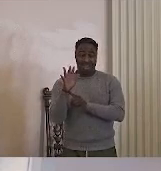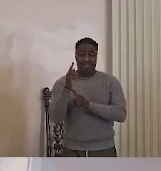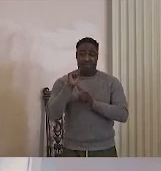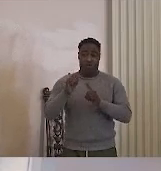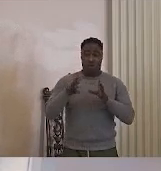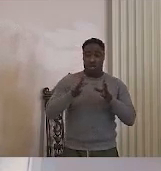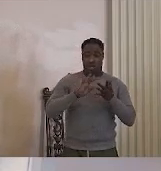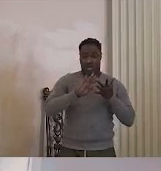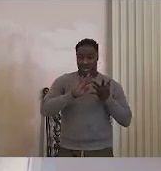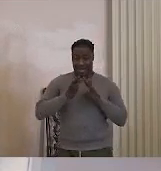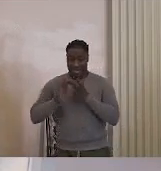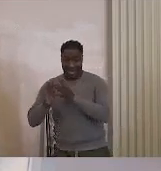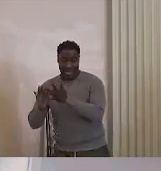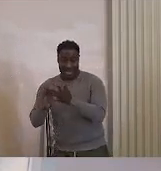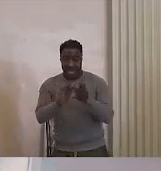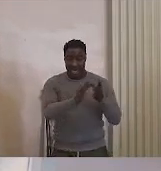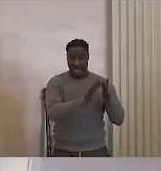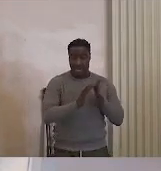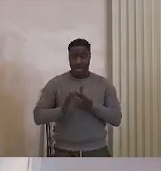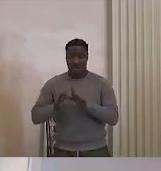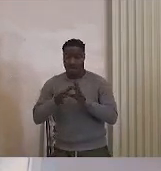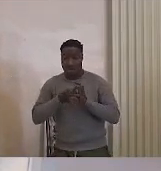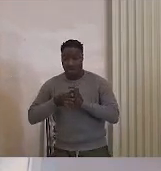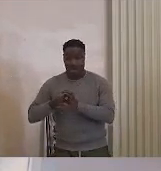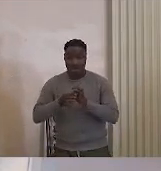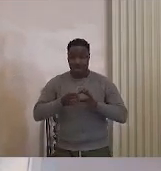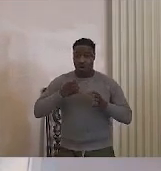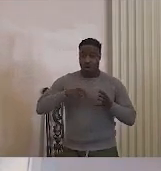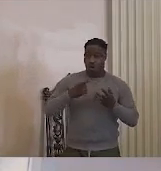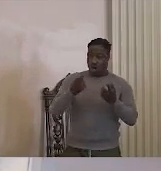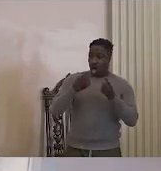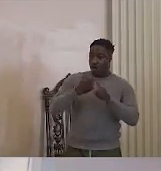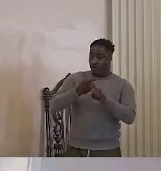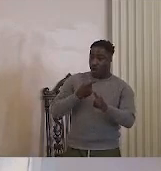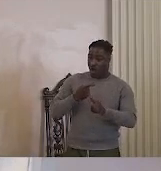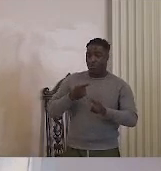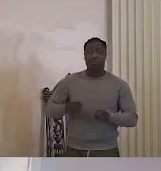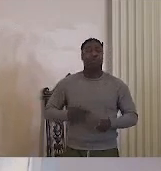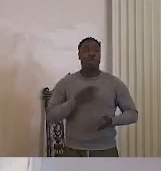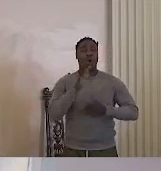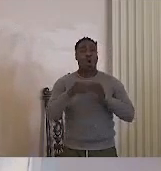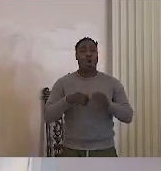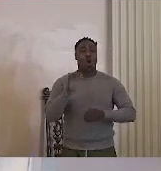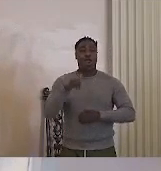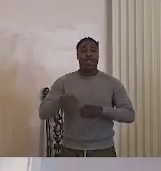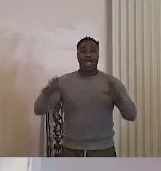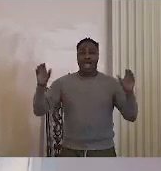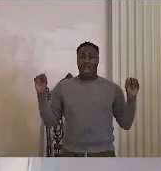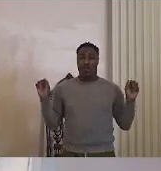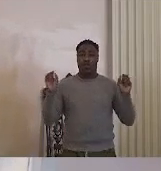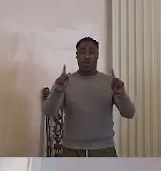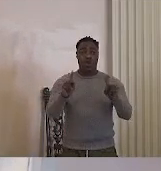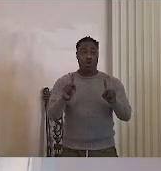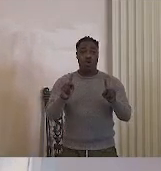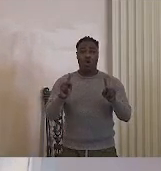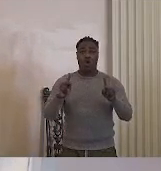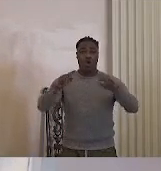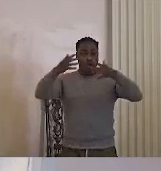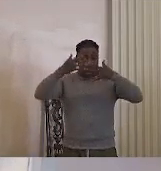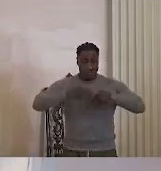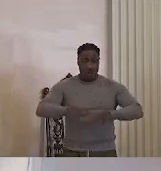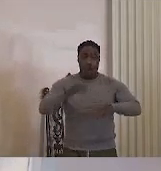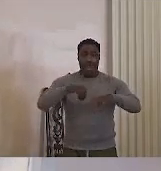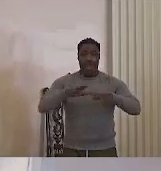in which we are woven. And may all that restores flow into this